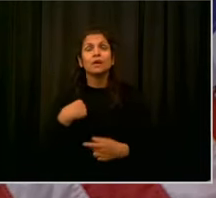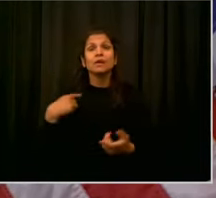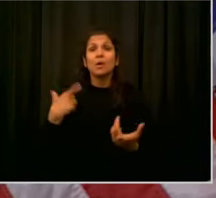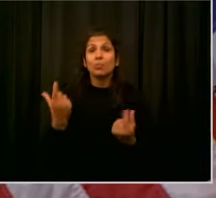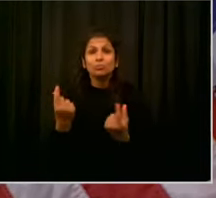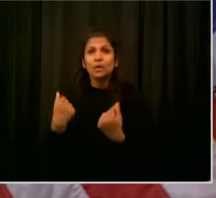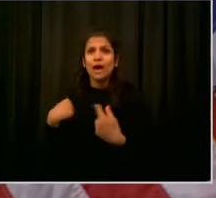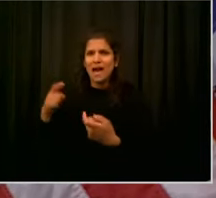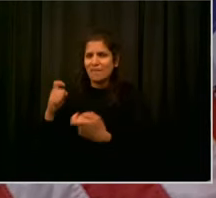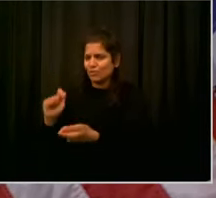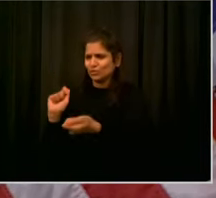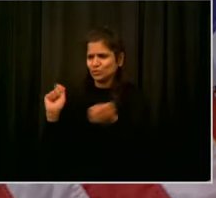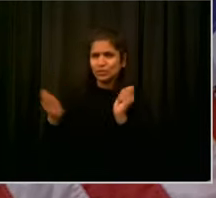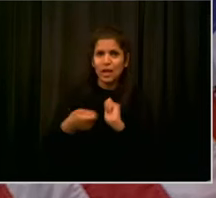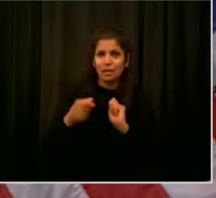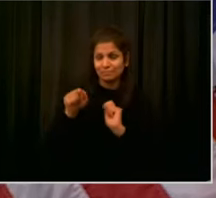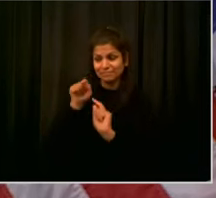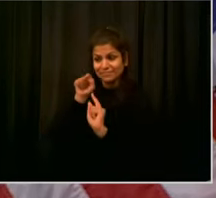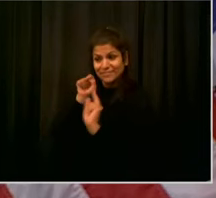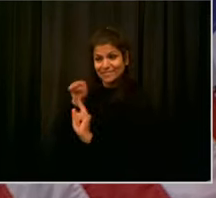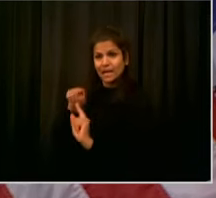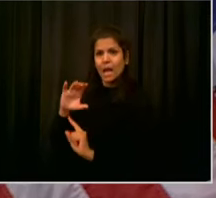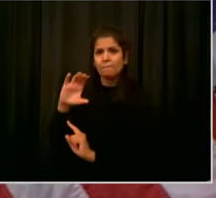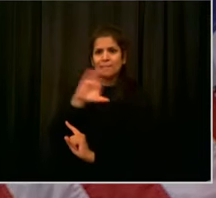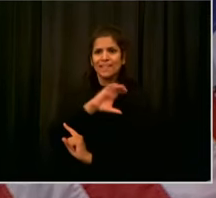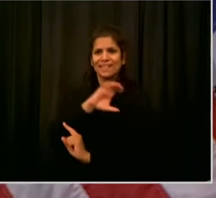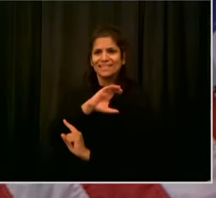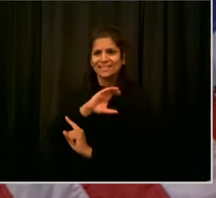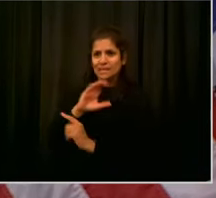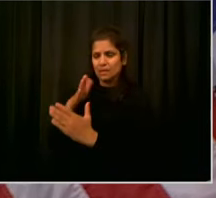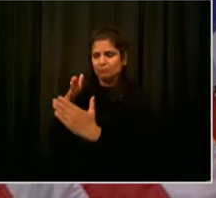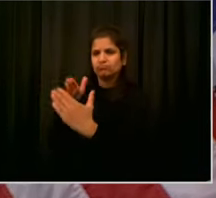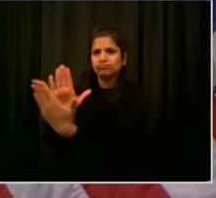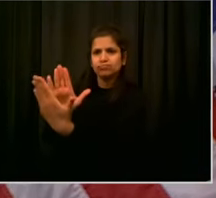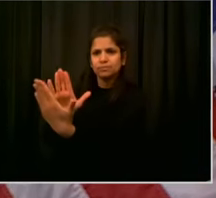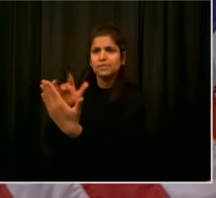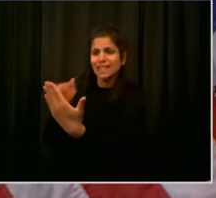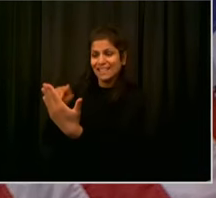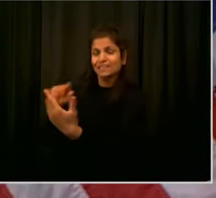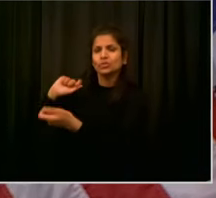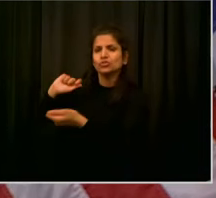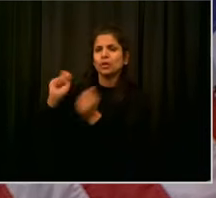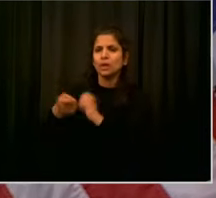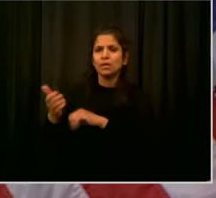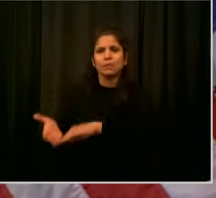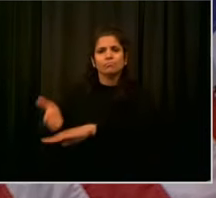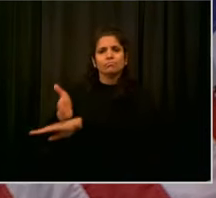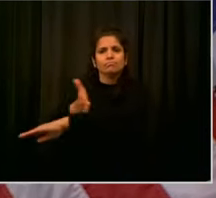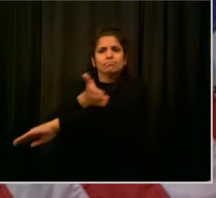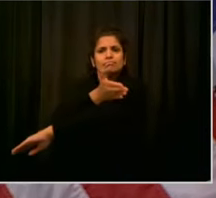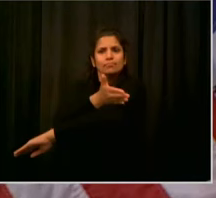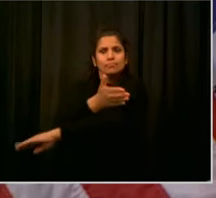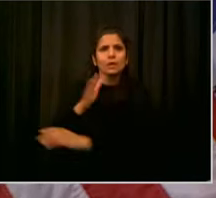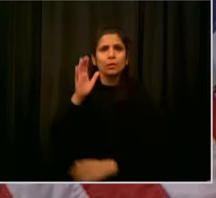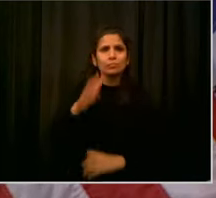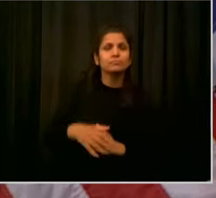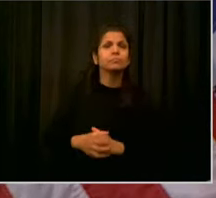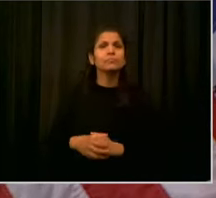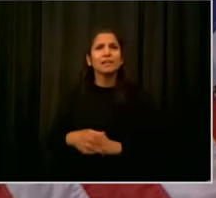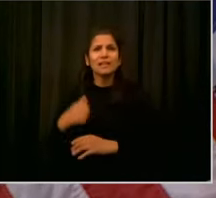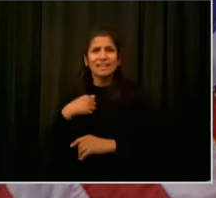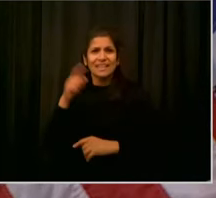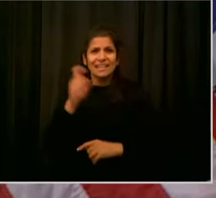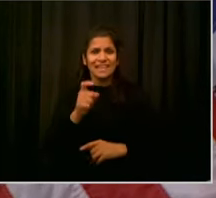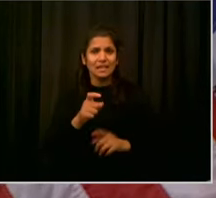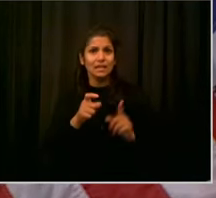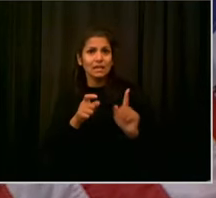there will be actual discipline consequences when someone does something wrong, and it will be swift. We need to make sure the right police leadership is in the